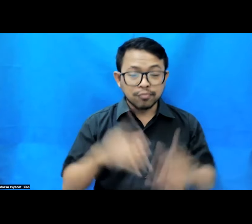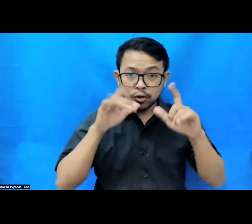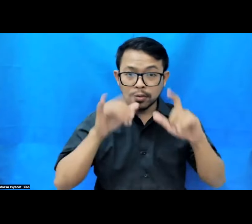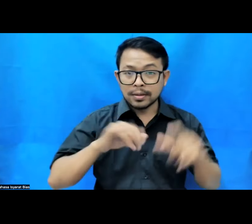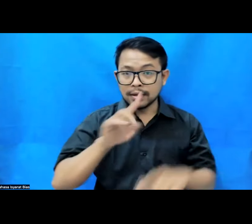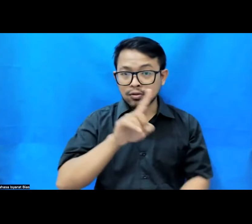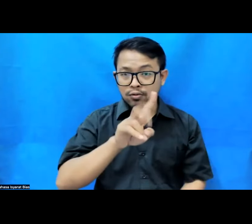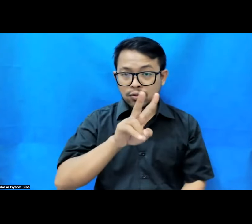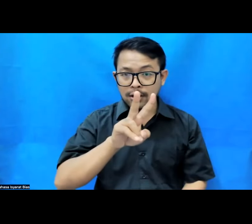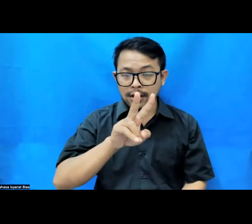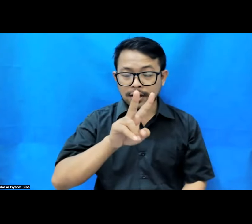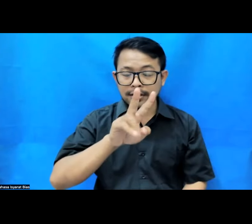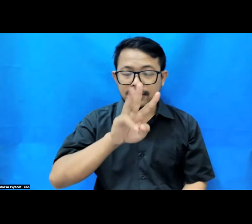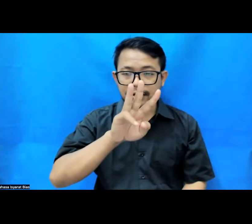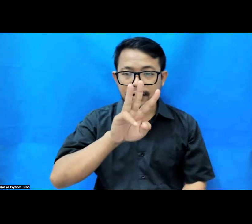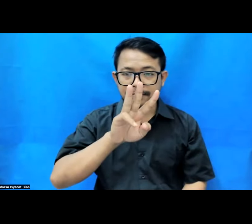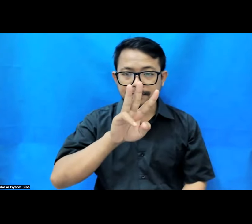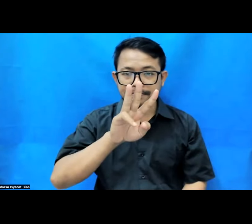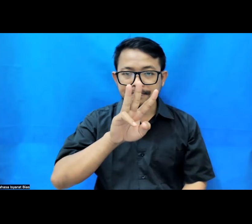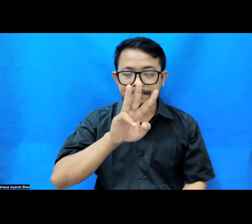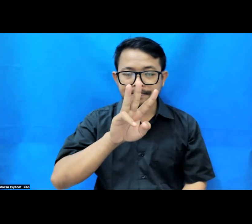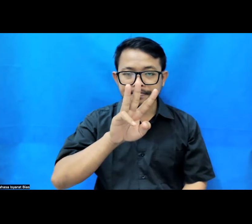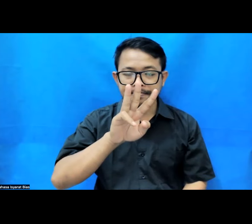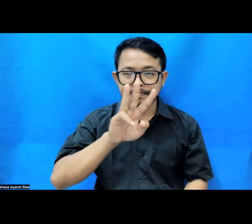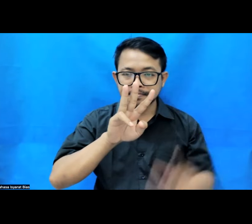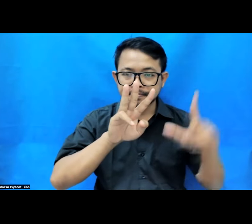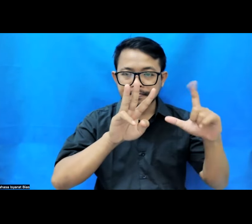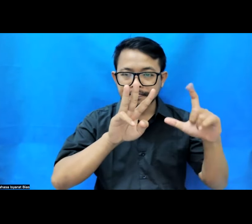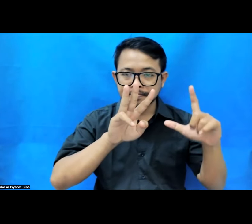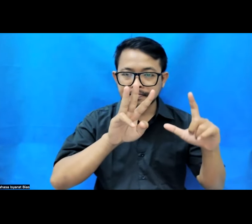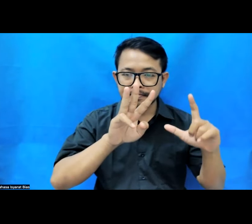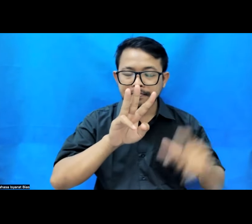Okay, let me start. 1, 2, 3.